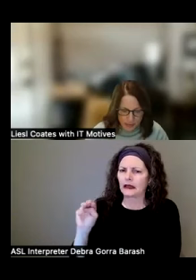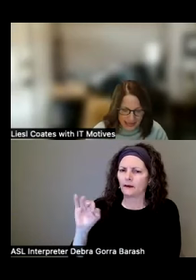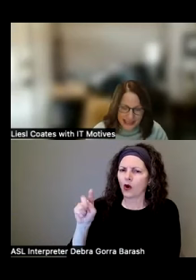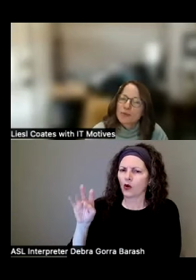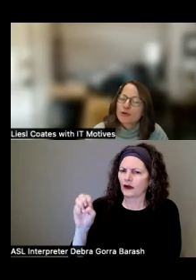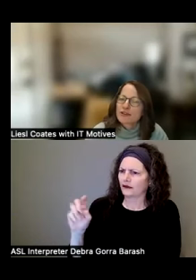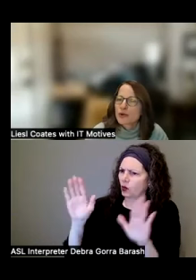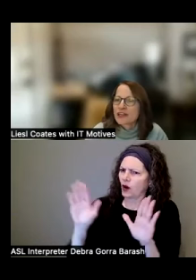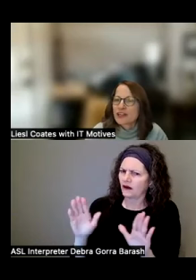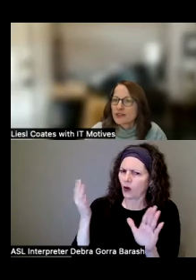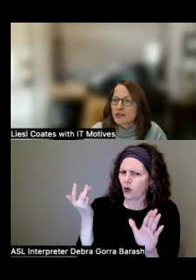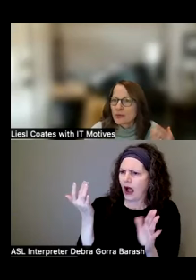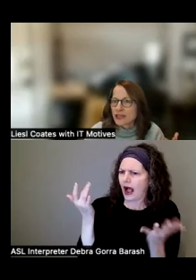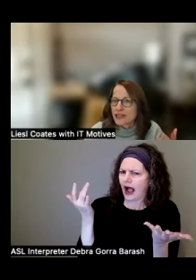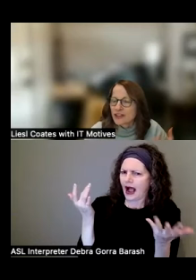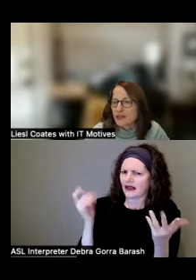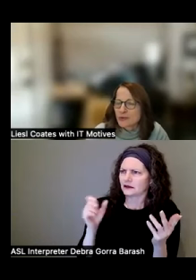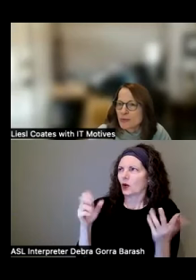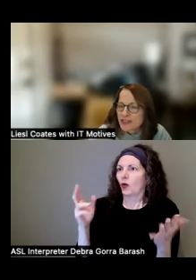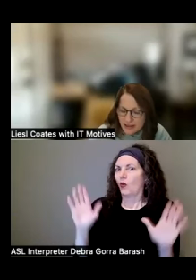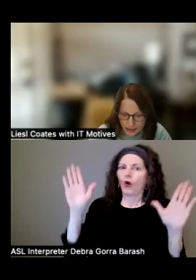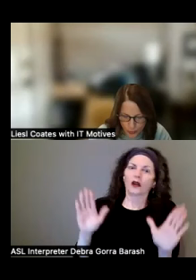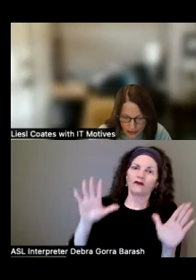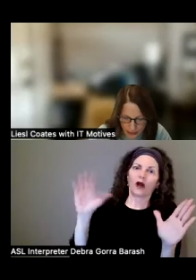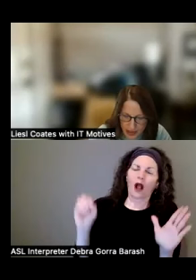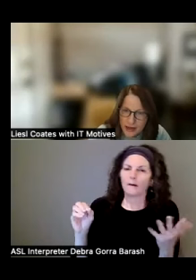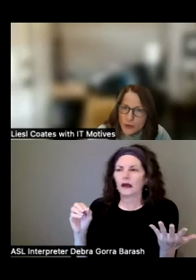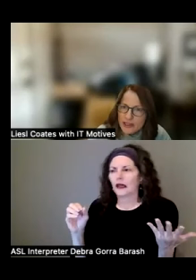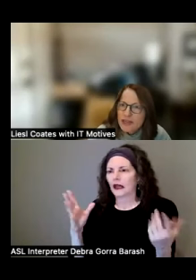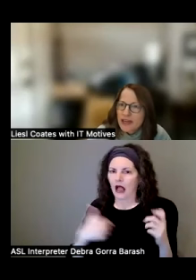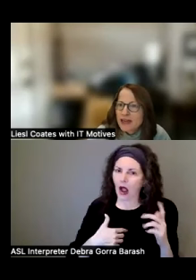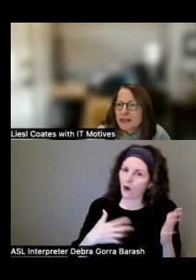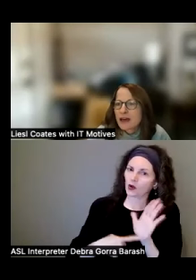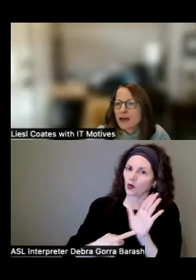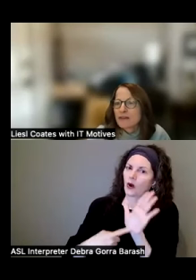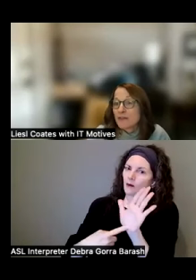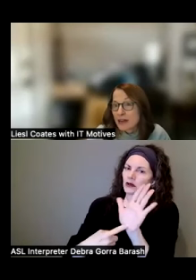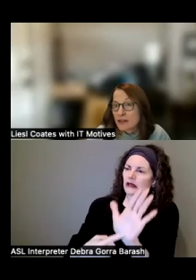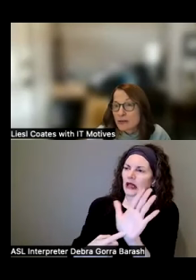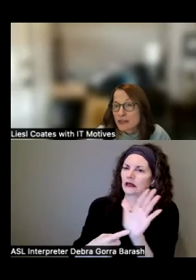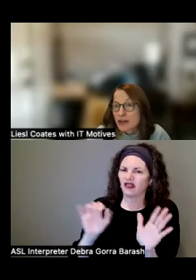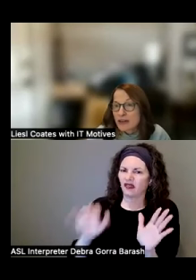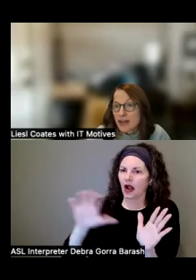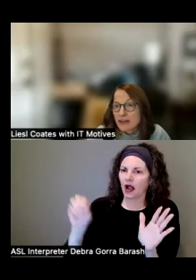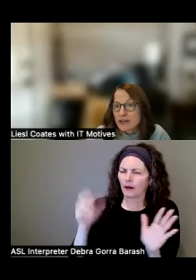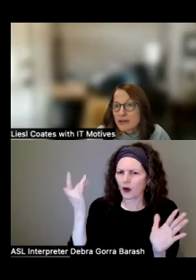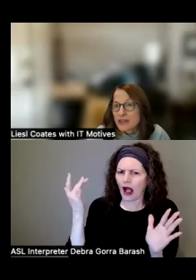find in IT Motives wanting to represent them well? Well, it's because our